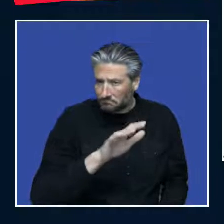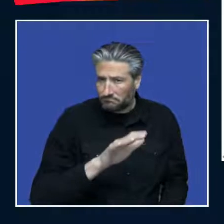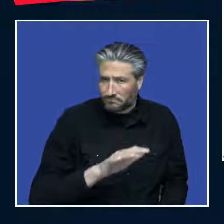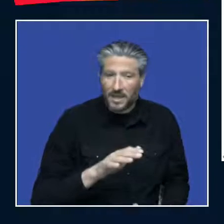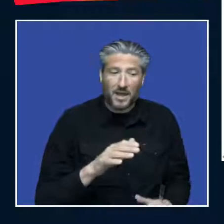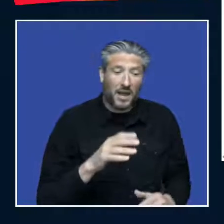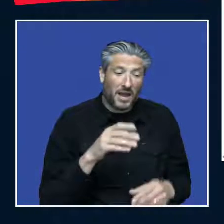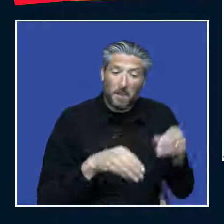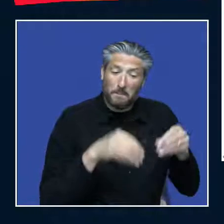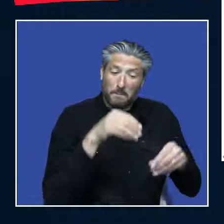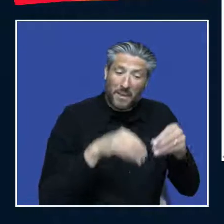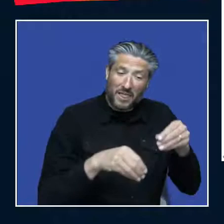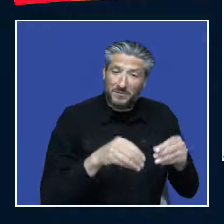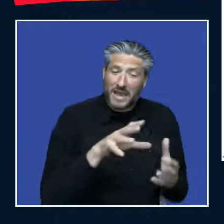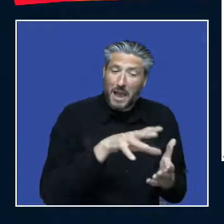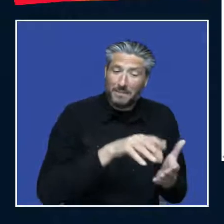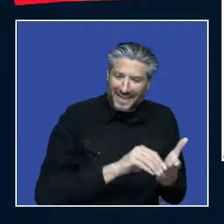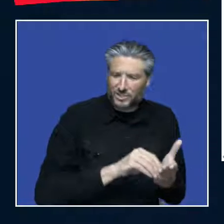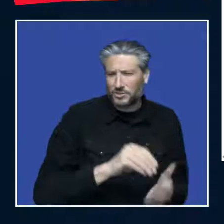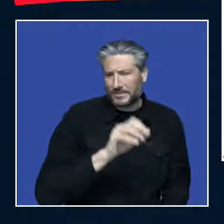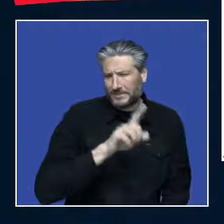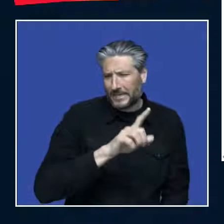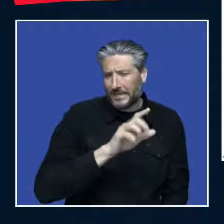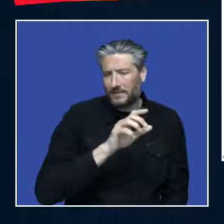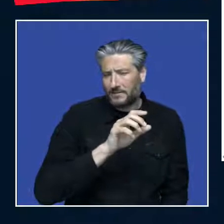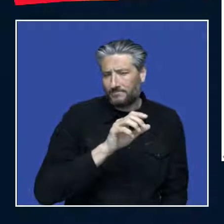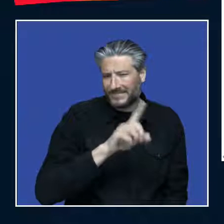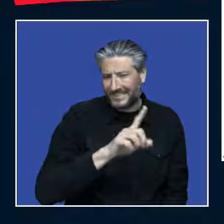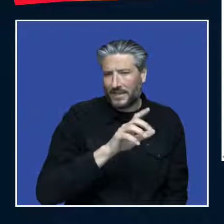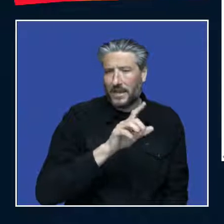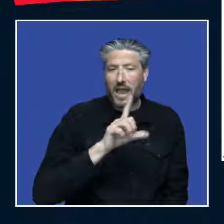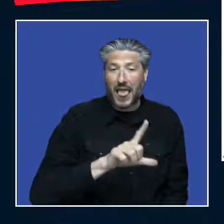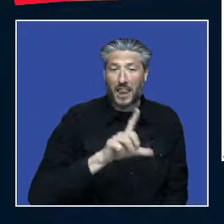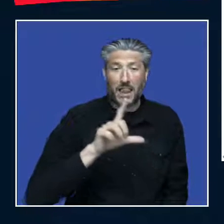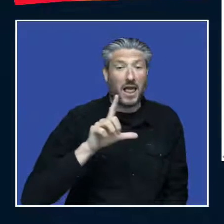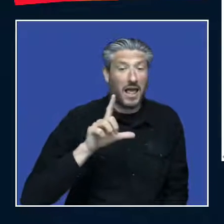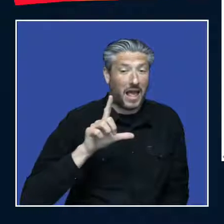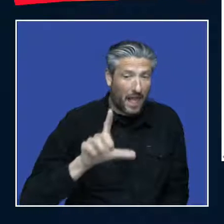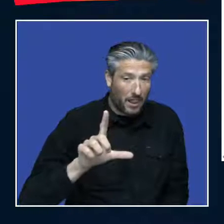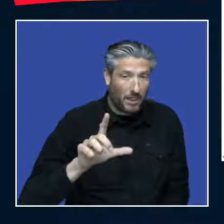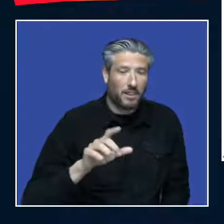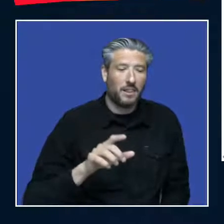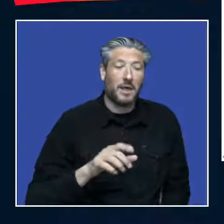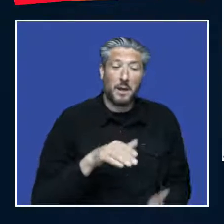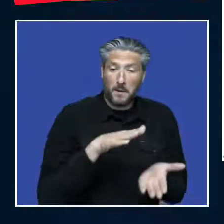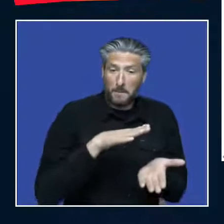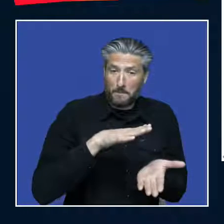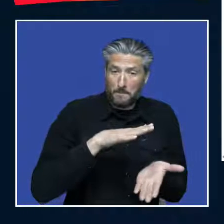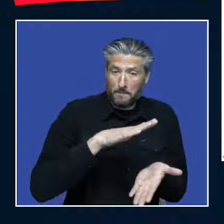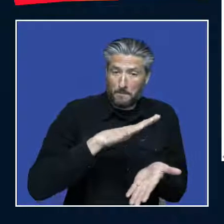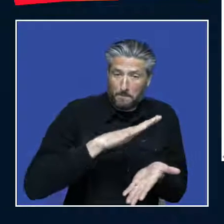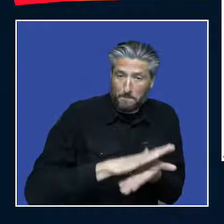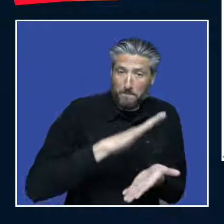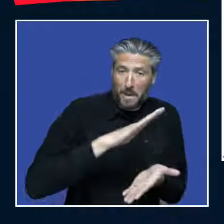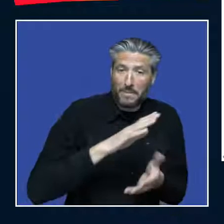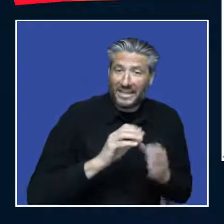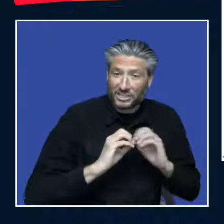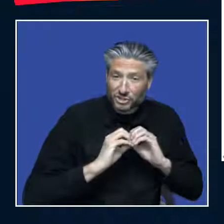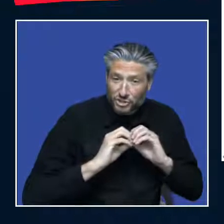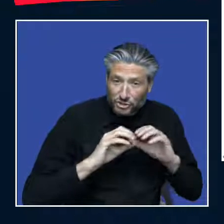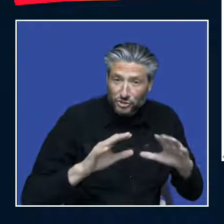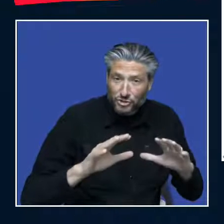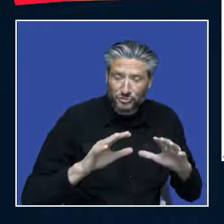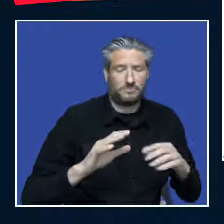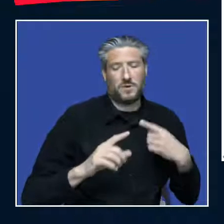the DLL, which I then need after the publishing, and then run the app inside